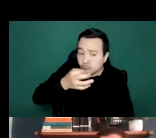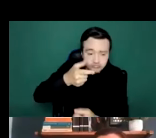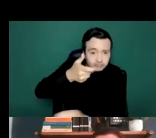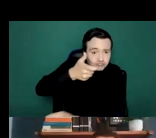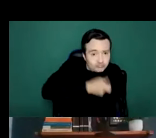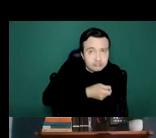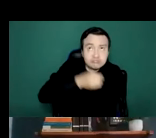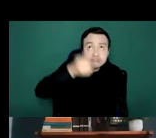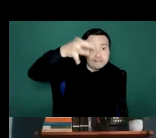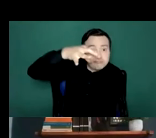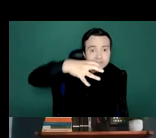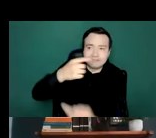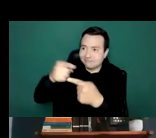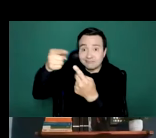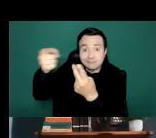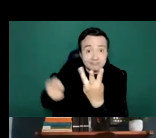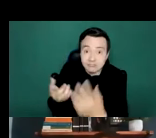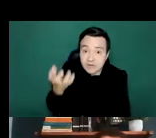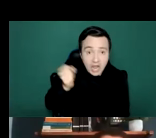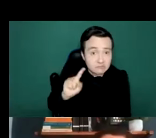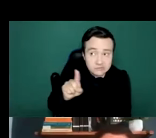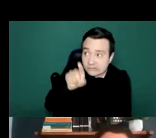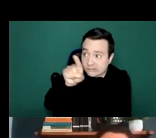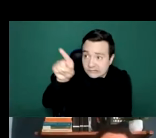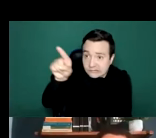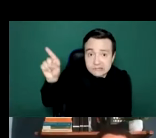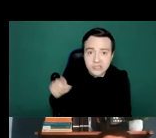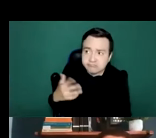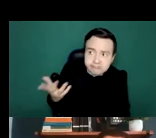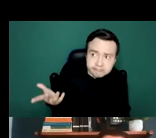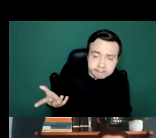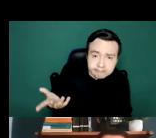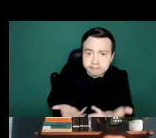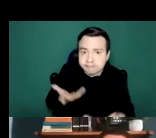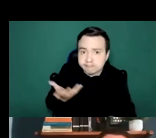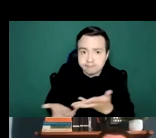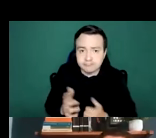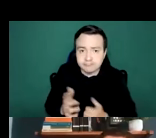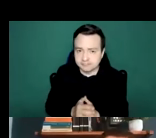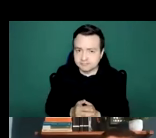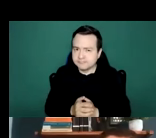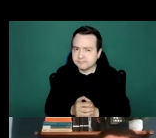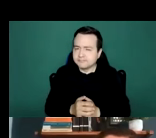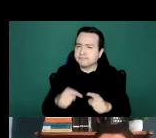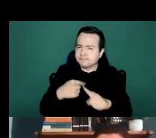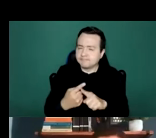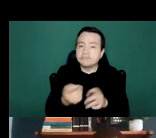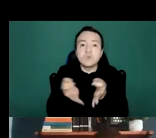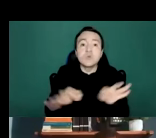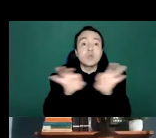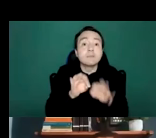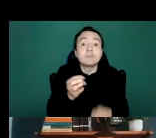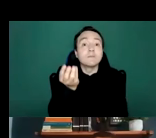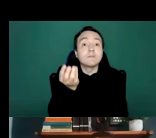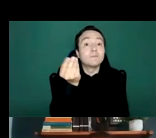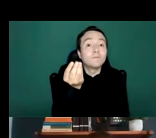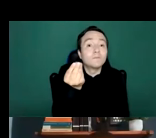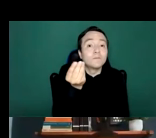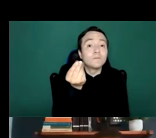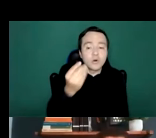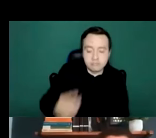resources, medication, and other essential items for healthcare systems. And this is what represents the